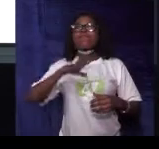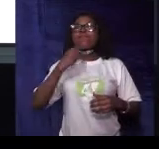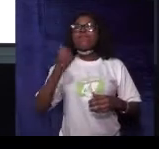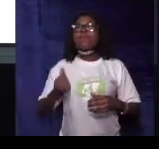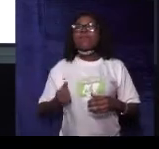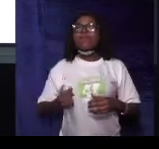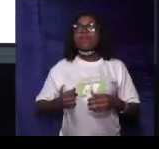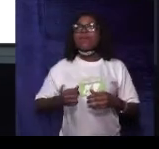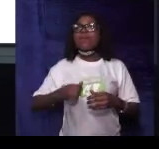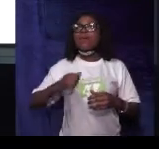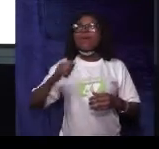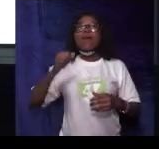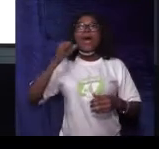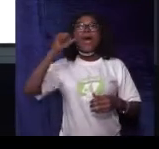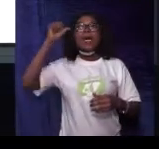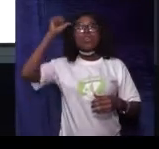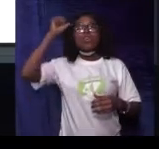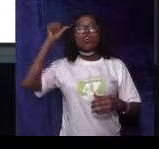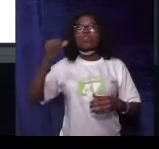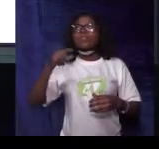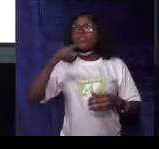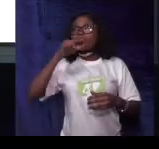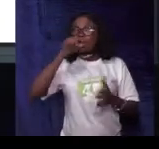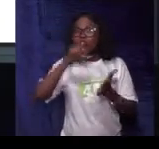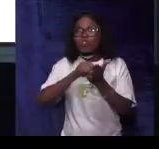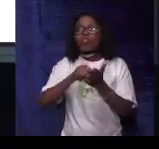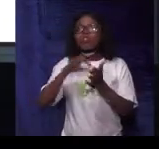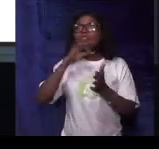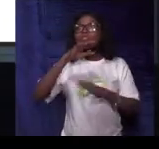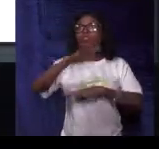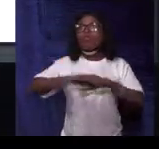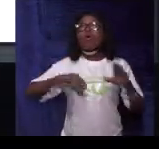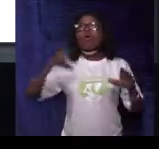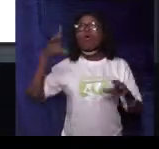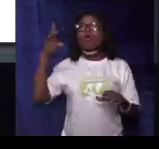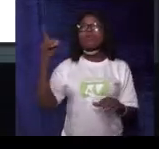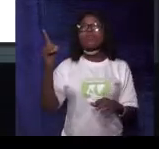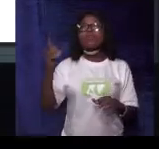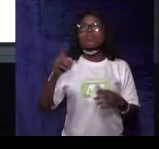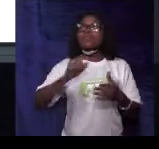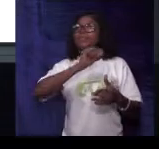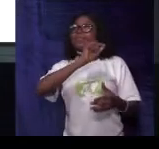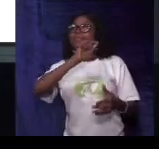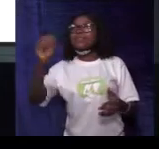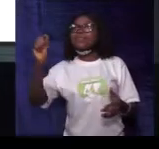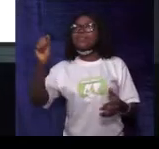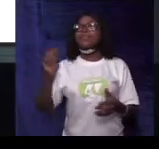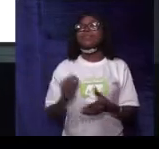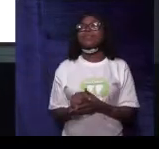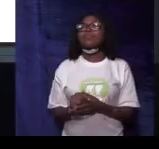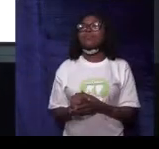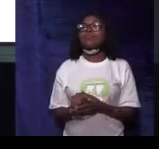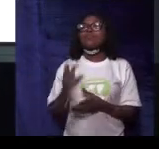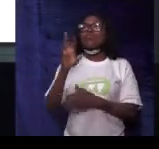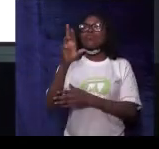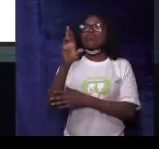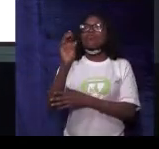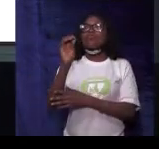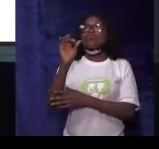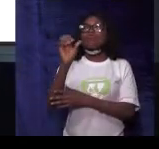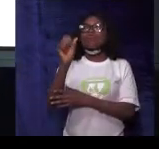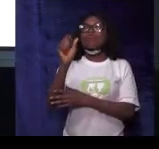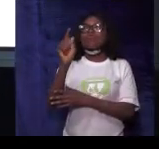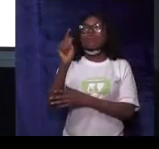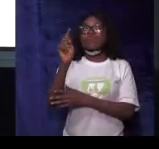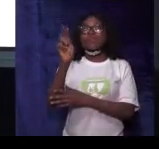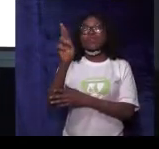a female adult chicken, that's in agricultural science, is called dash. A female adult chicken is called